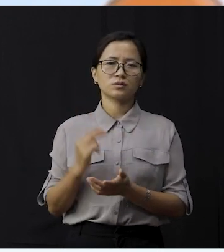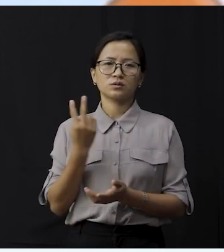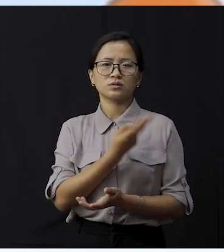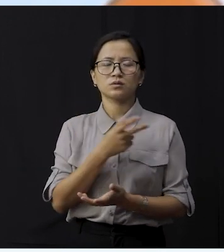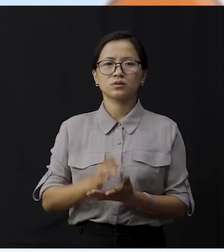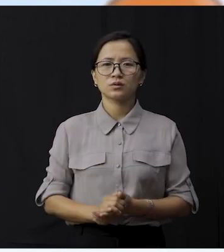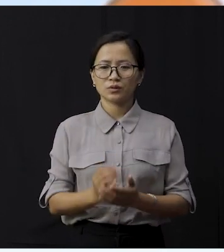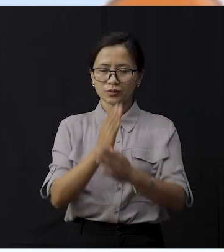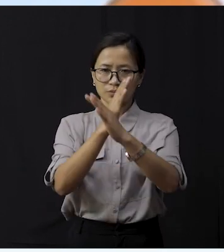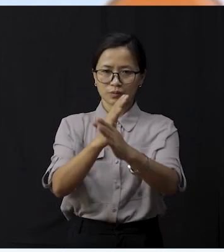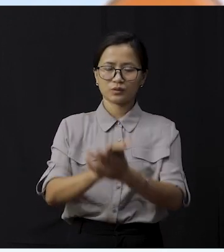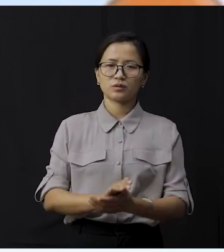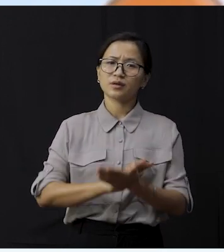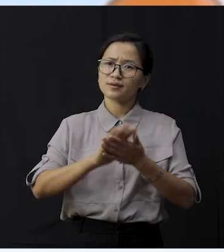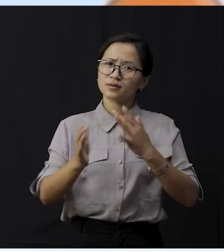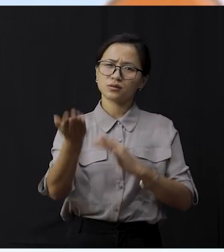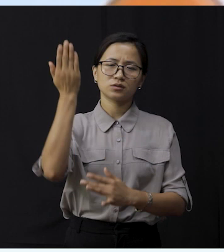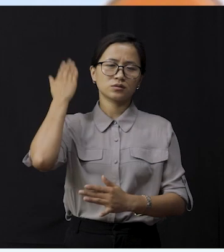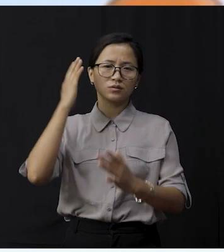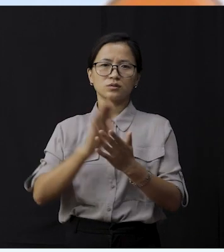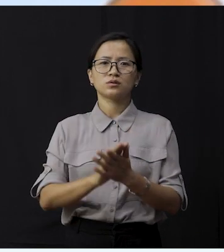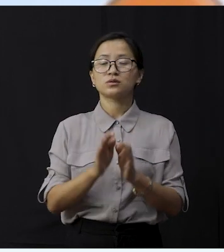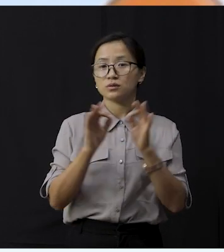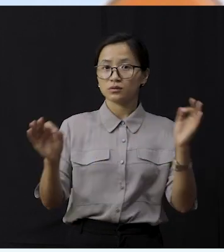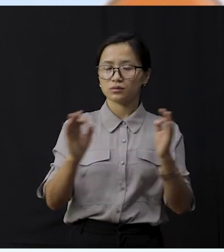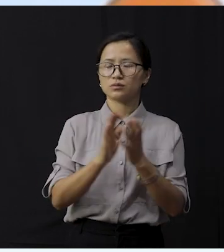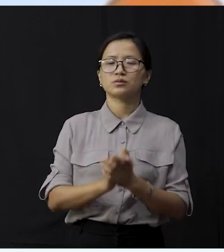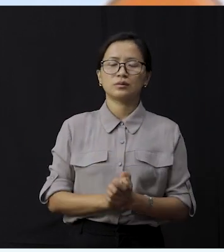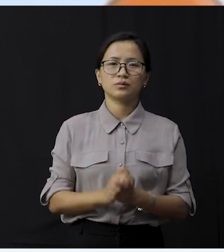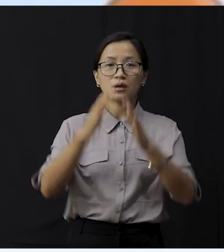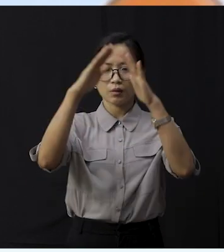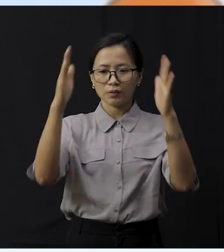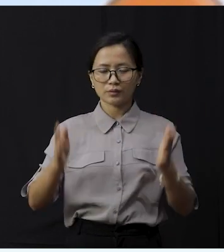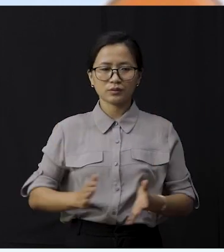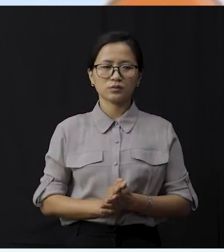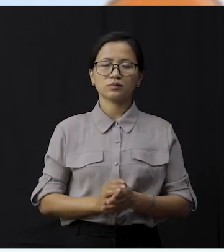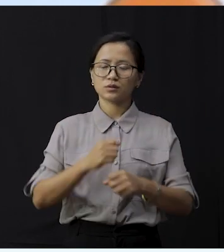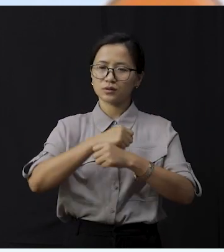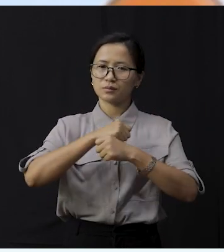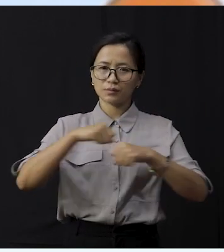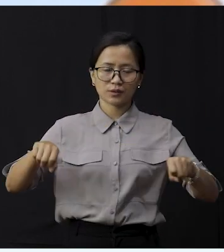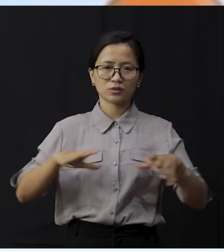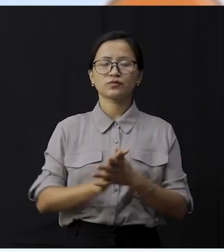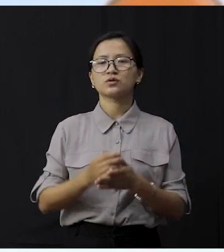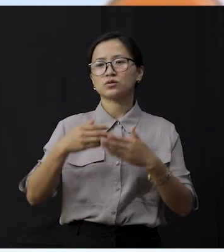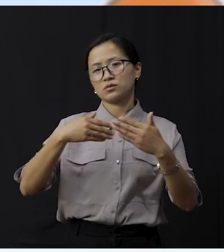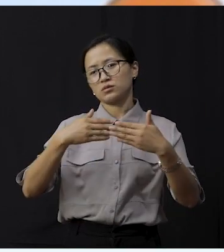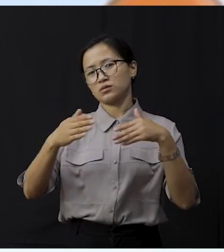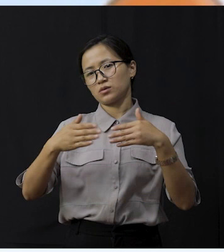to protect these historical monuments, and we should not damage the walls, the doors, or the windows of